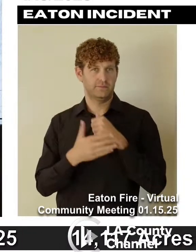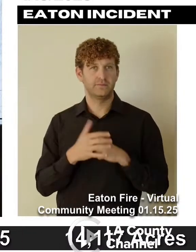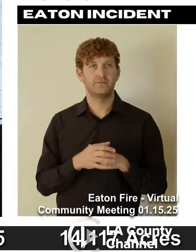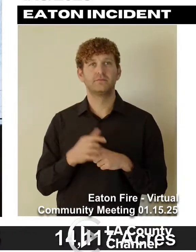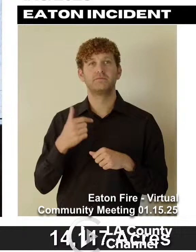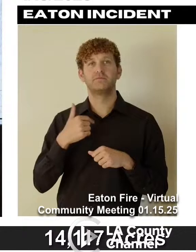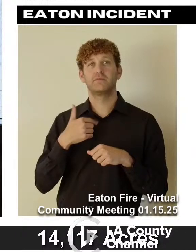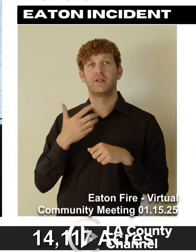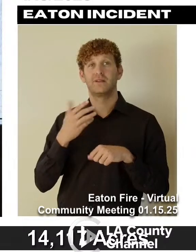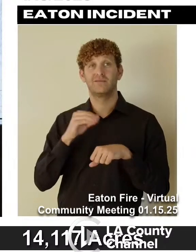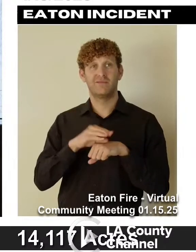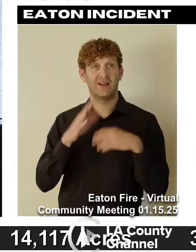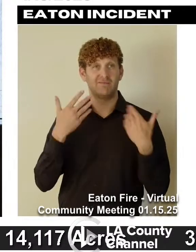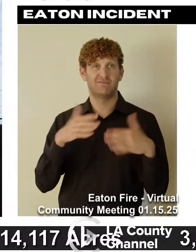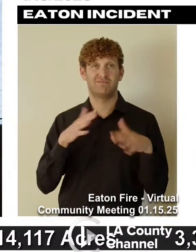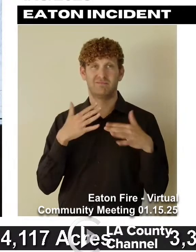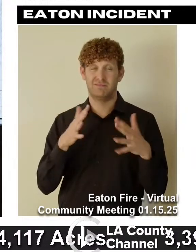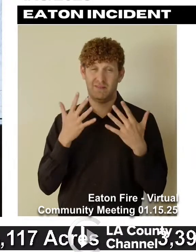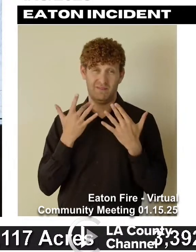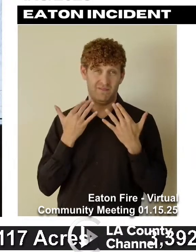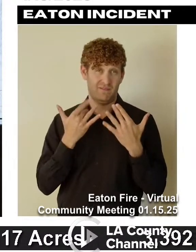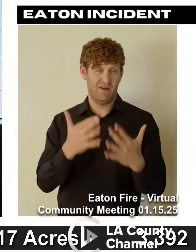devastating fires across LA County.